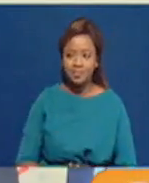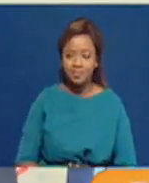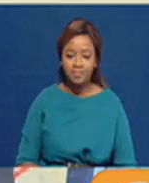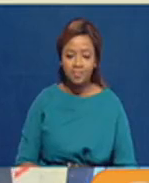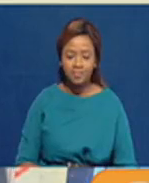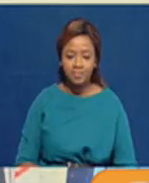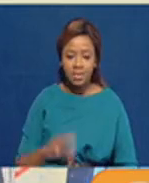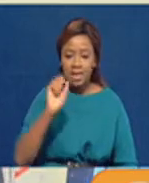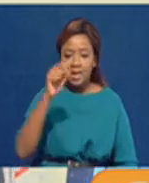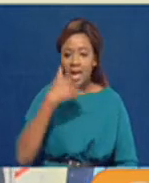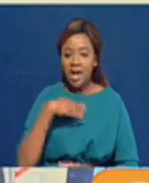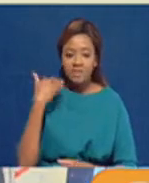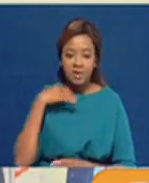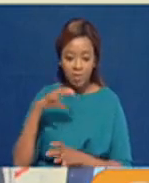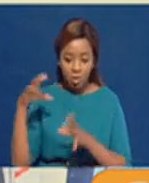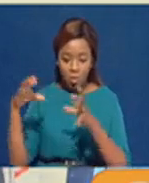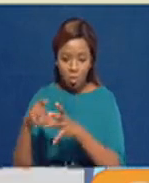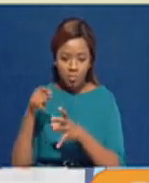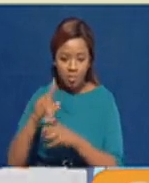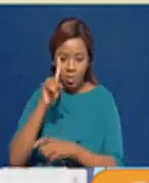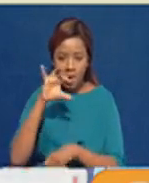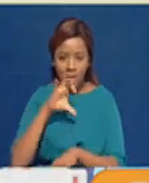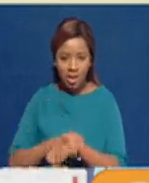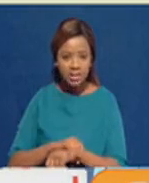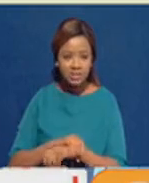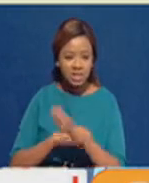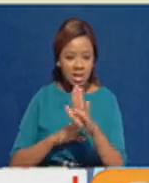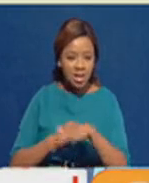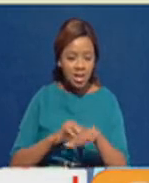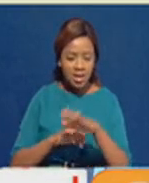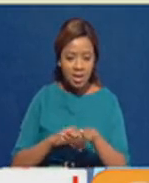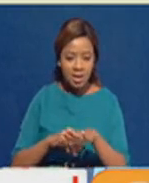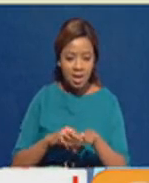moja ilishikwa pale area ya BS